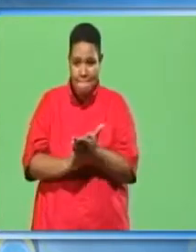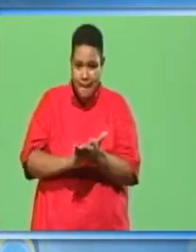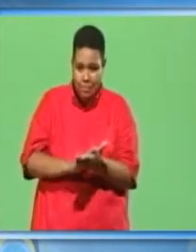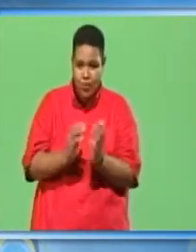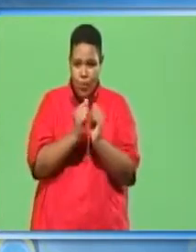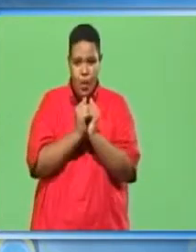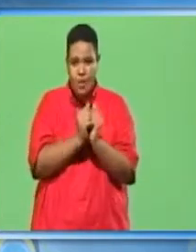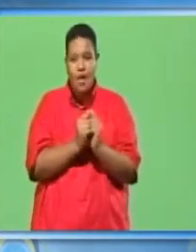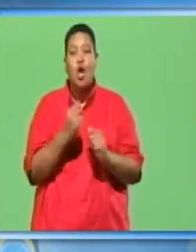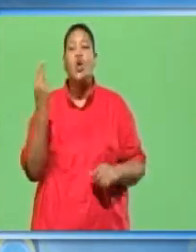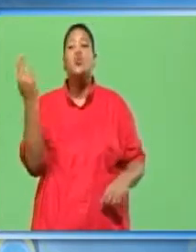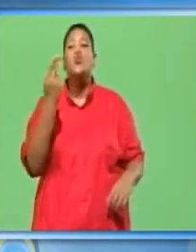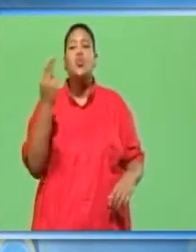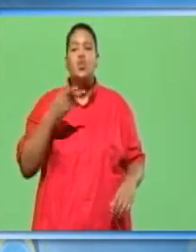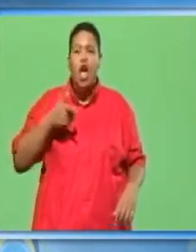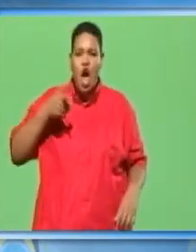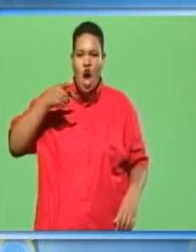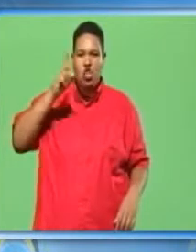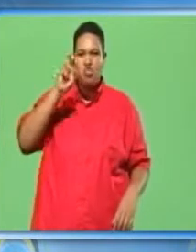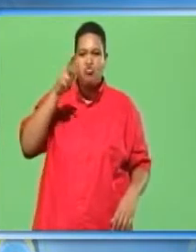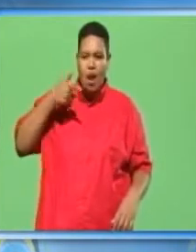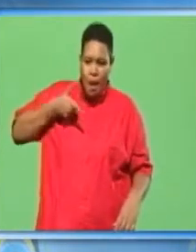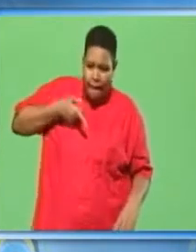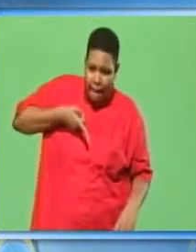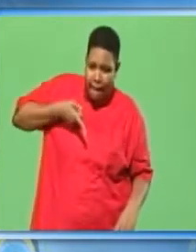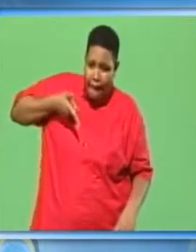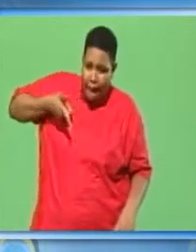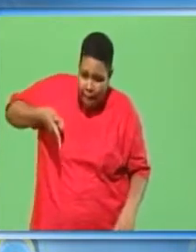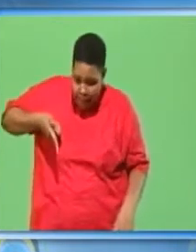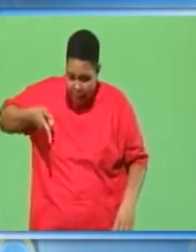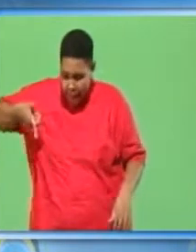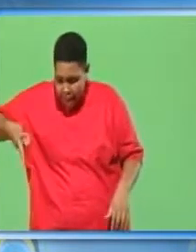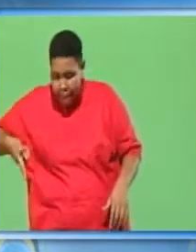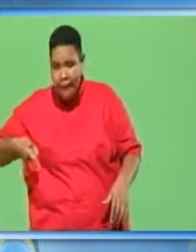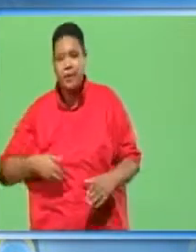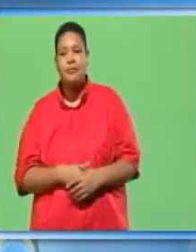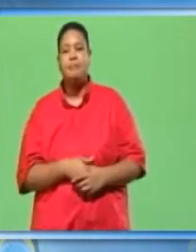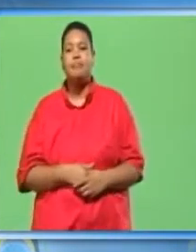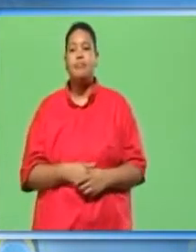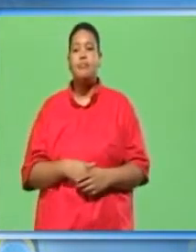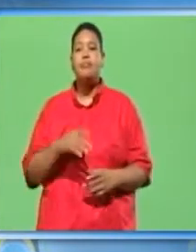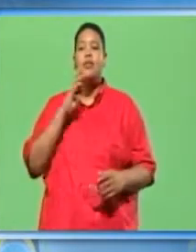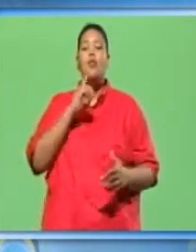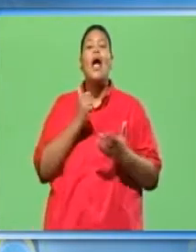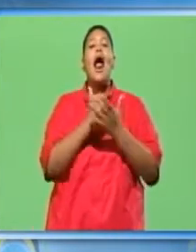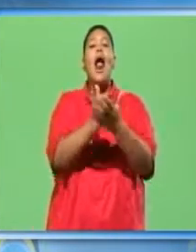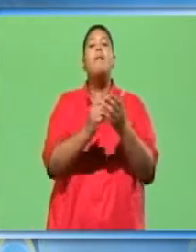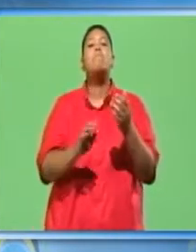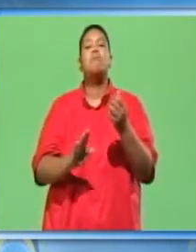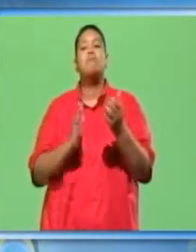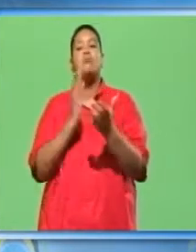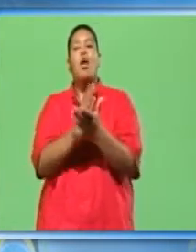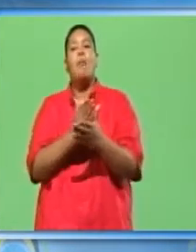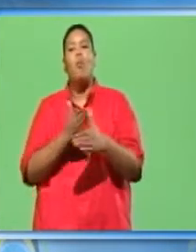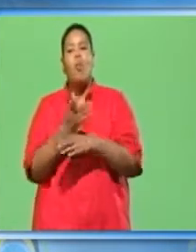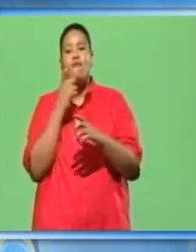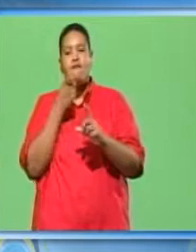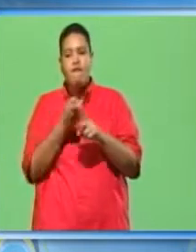joint. Use a drill to bore pilot holes at these points. This will help prevent the wood from